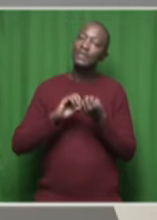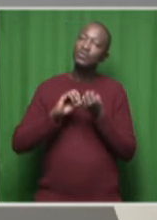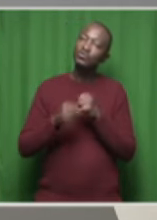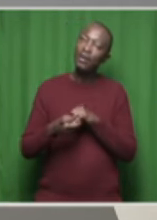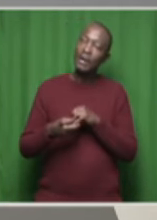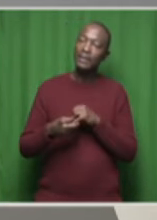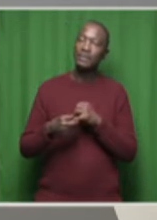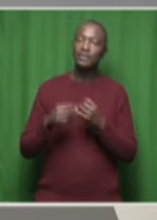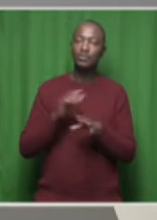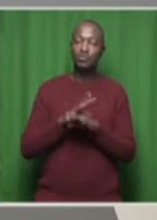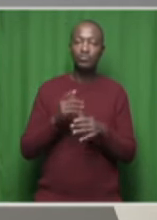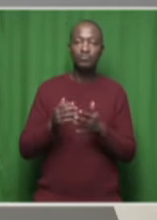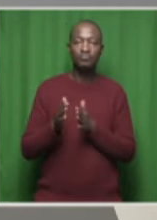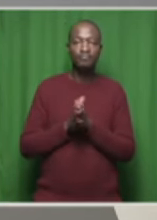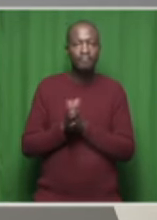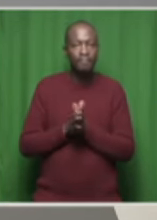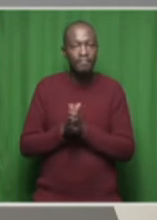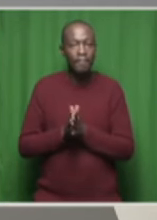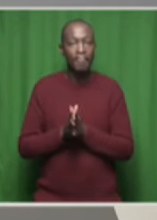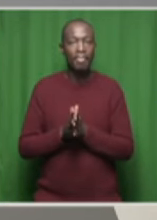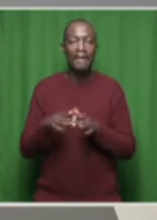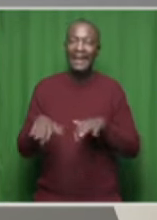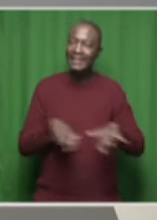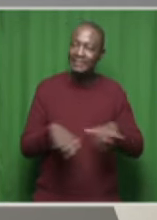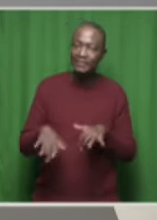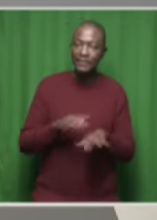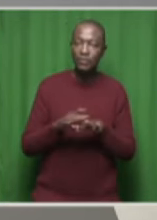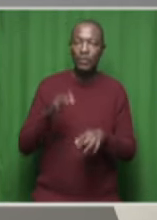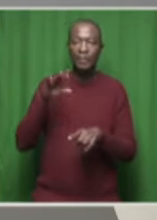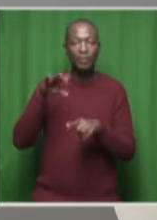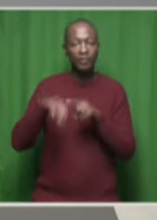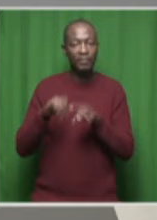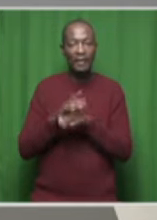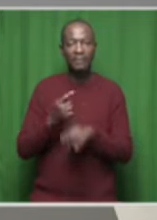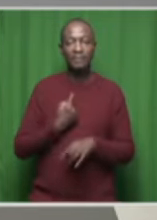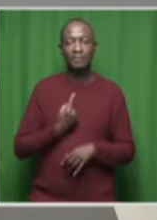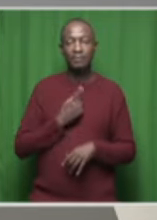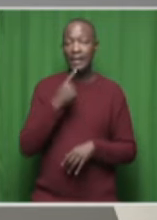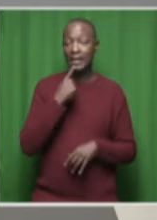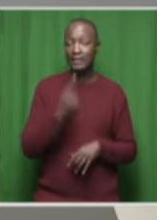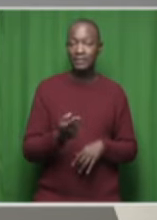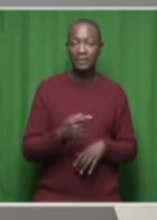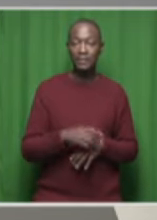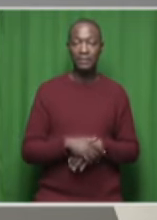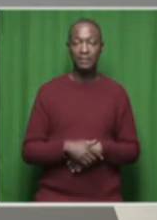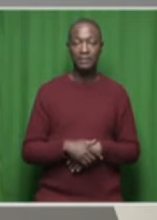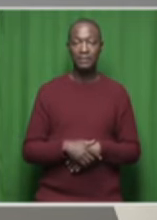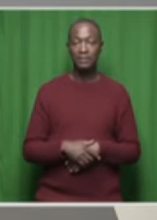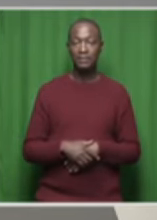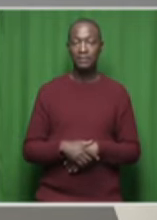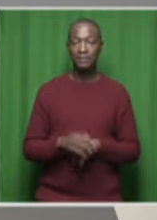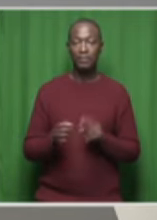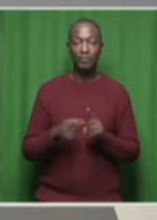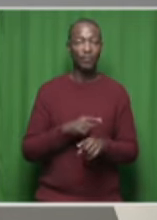try and stimulate activity wherever people find themselves. Mm-hmm. I say from Qobo